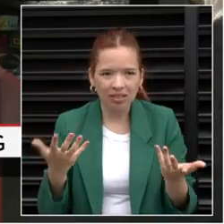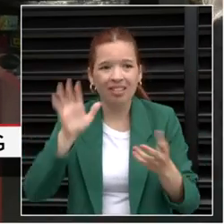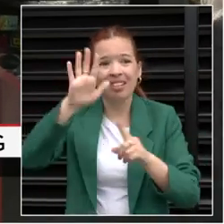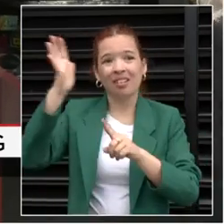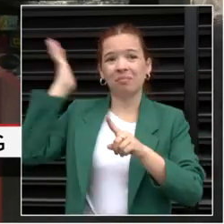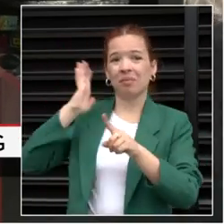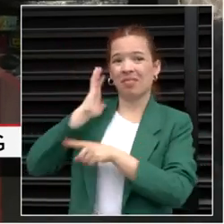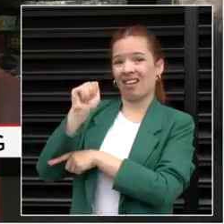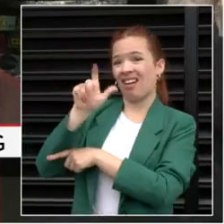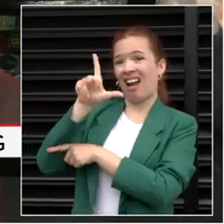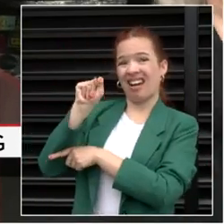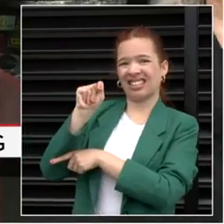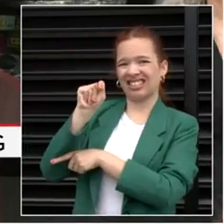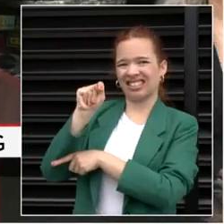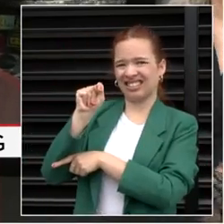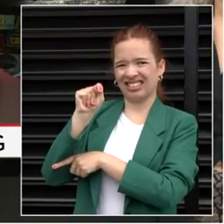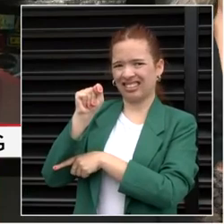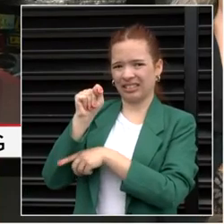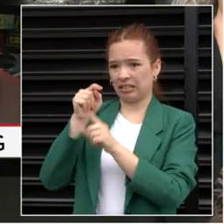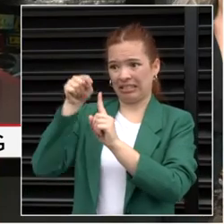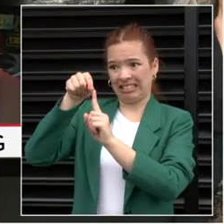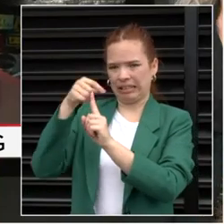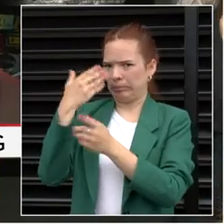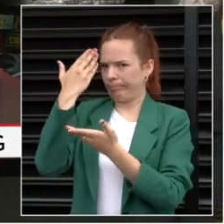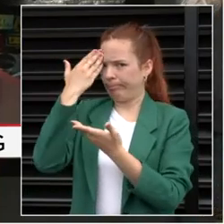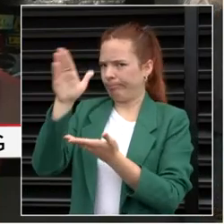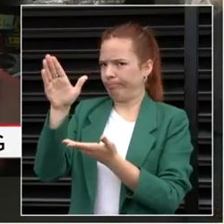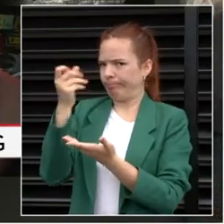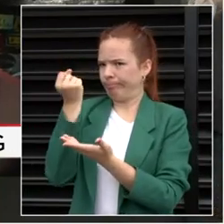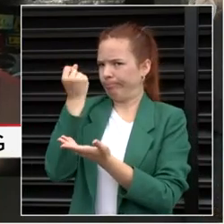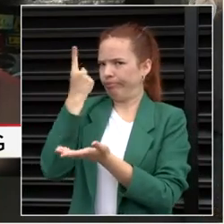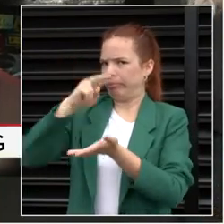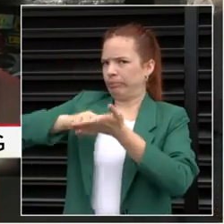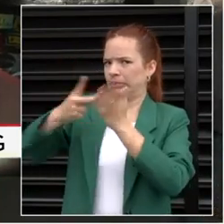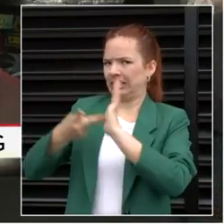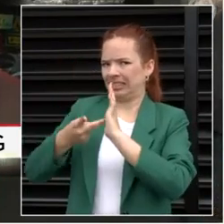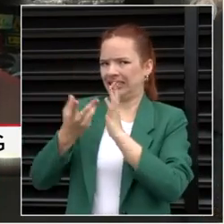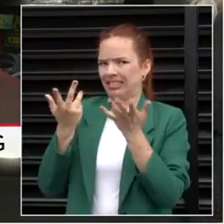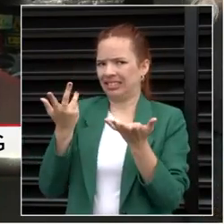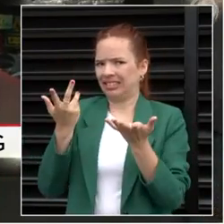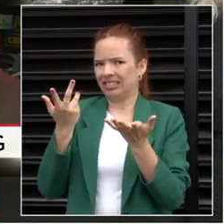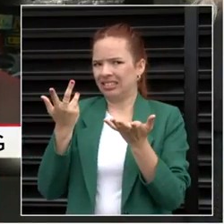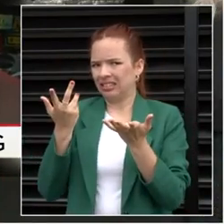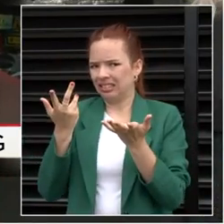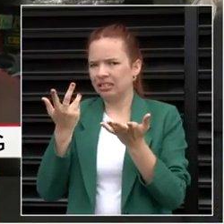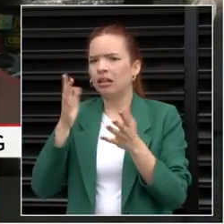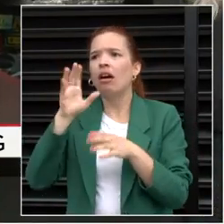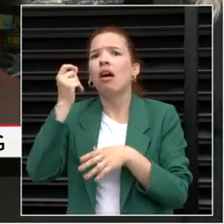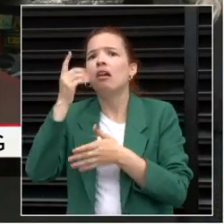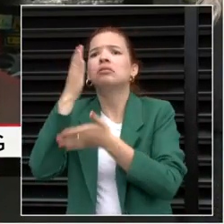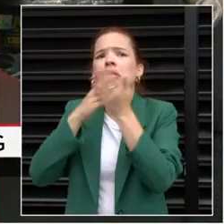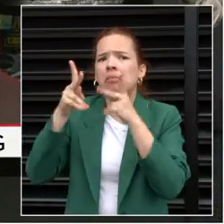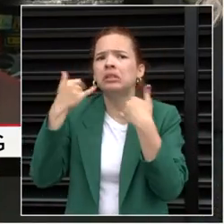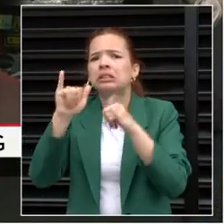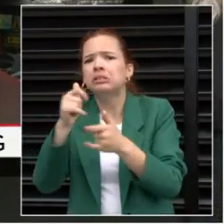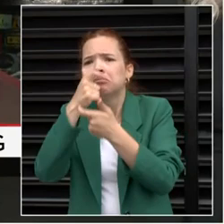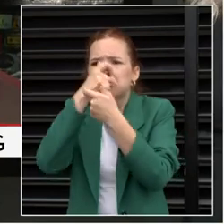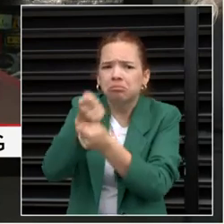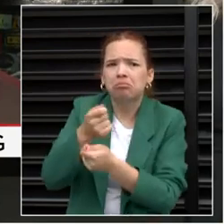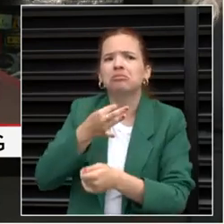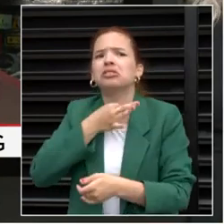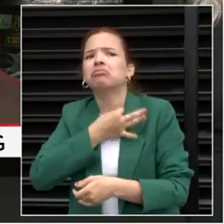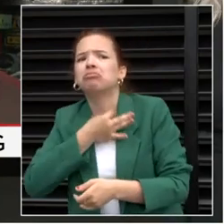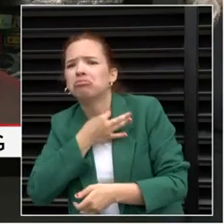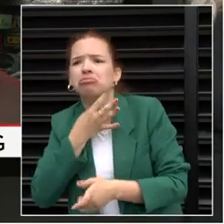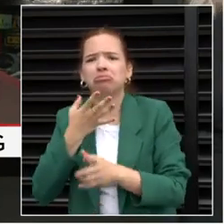Club, they wanted to go down and see new stuff and be part of the scene. It literally was see and be seen, because